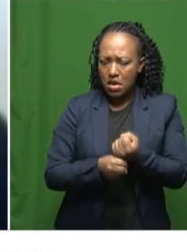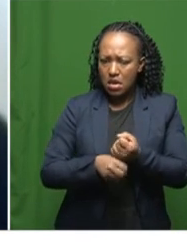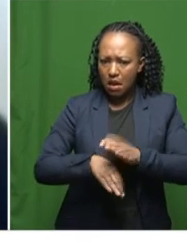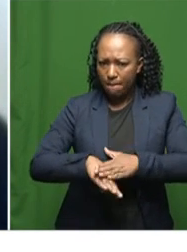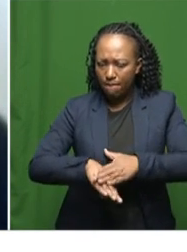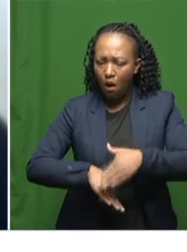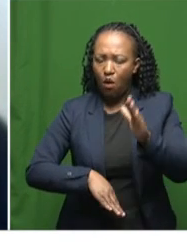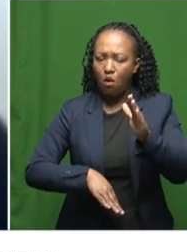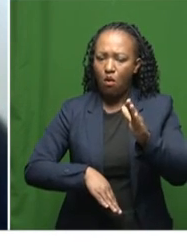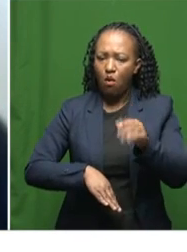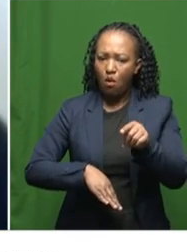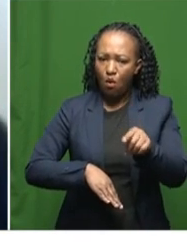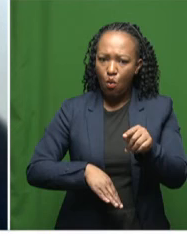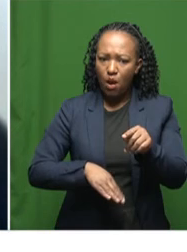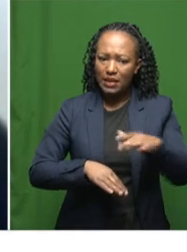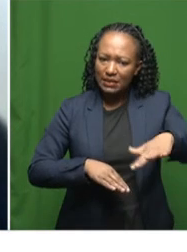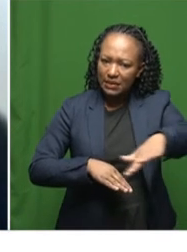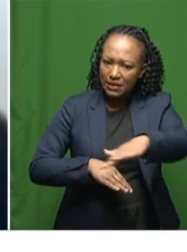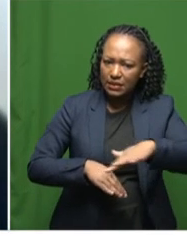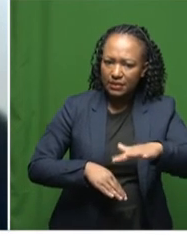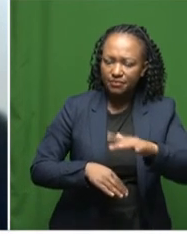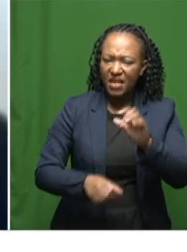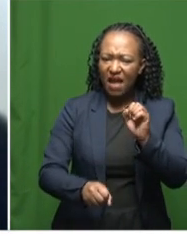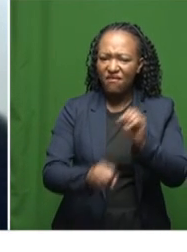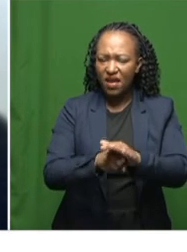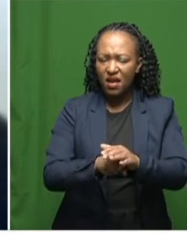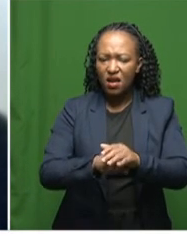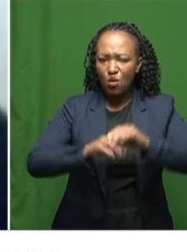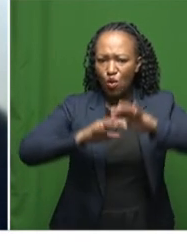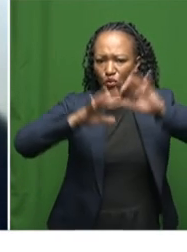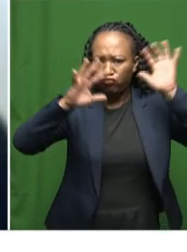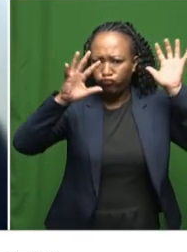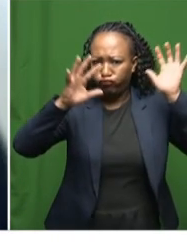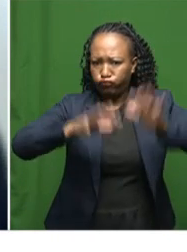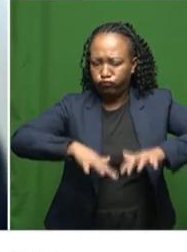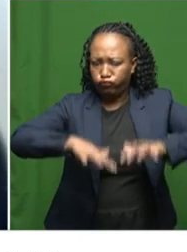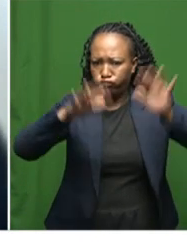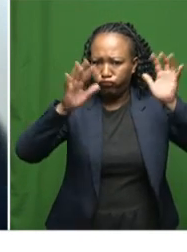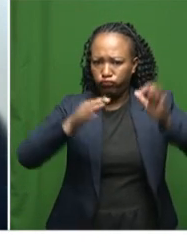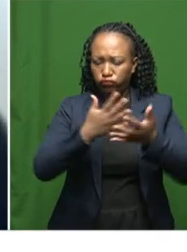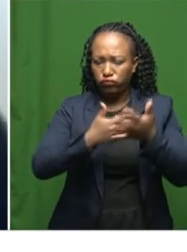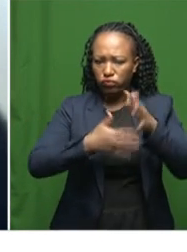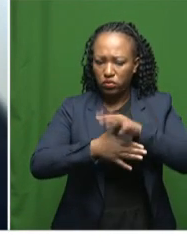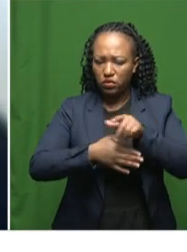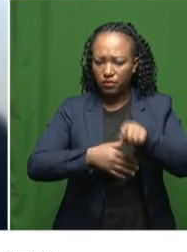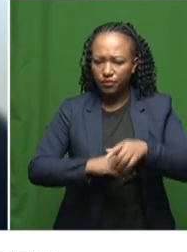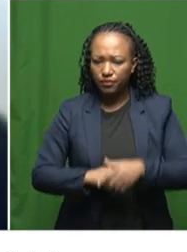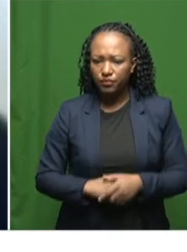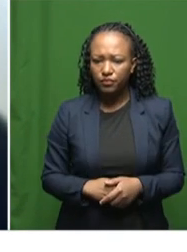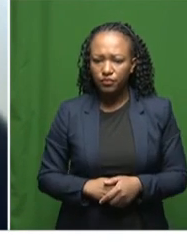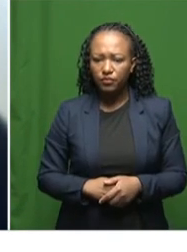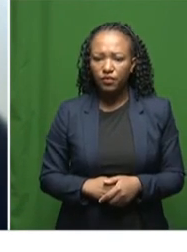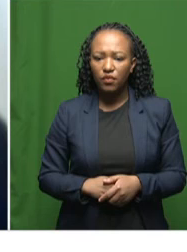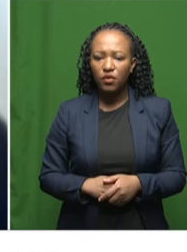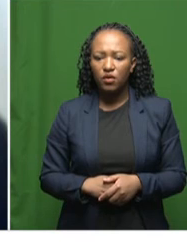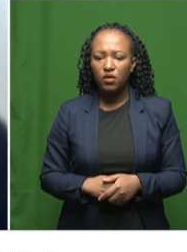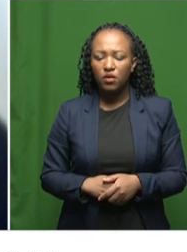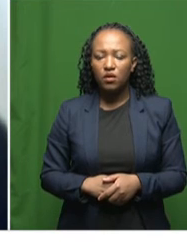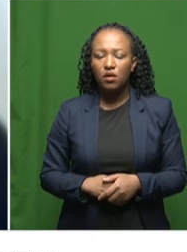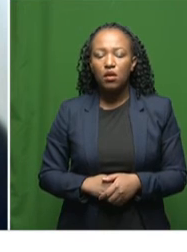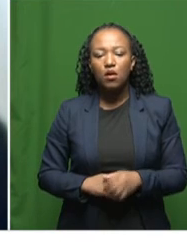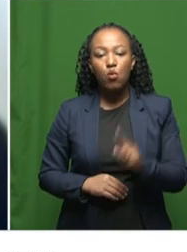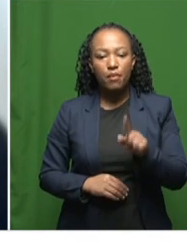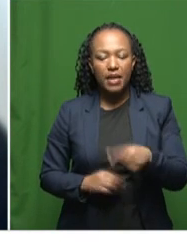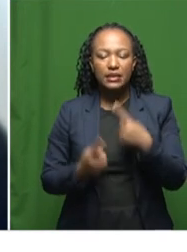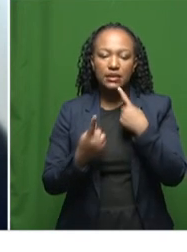the facilities that are affected by flooding in KZN are also prioritized. So we need to make a